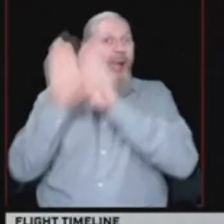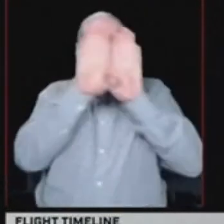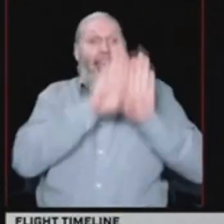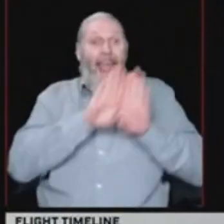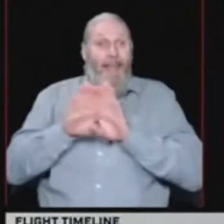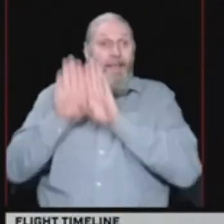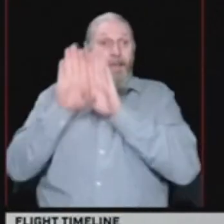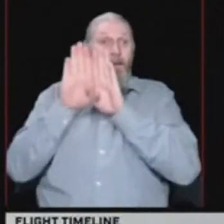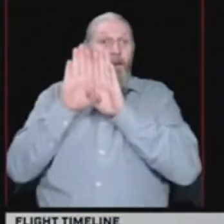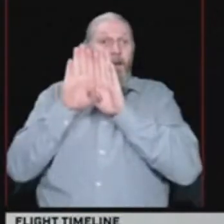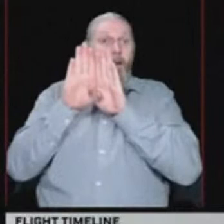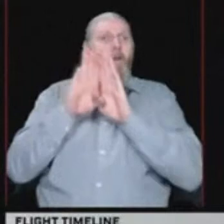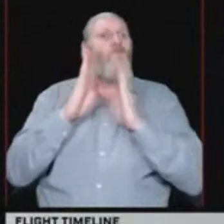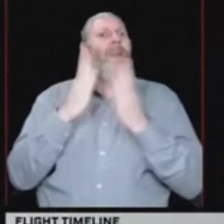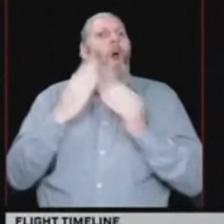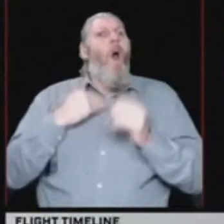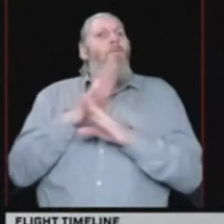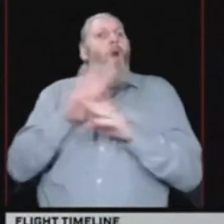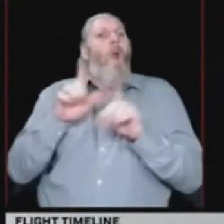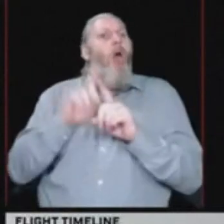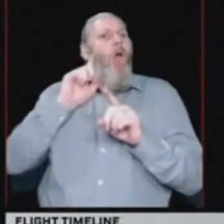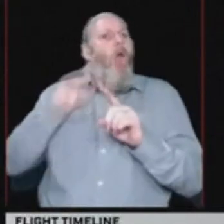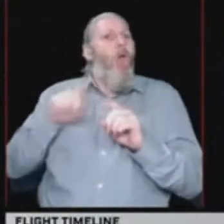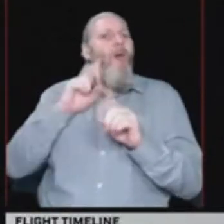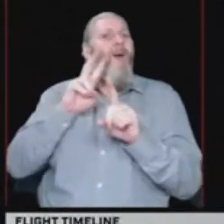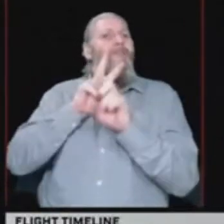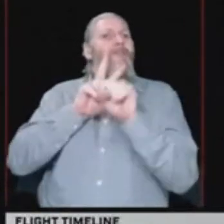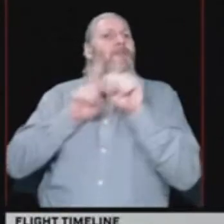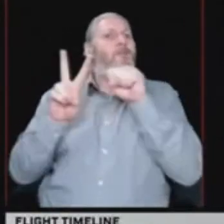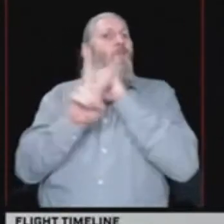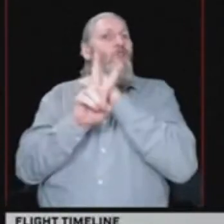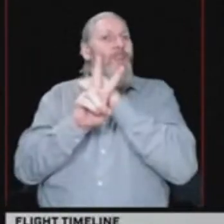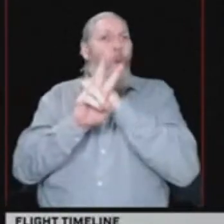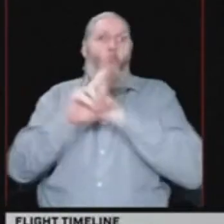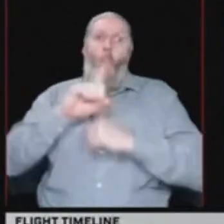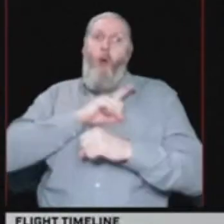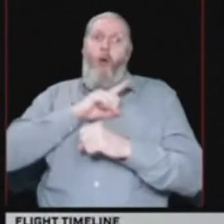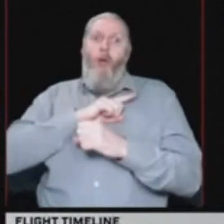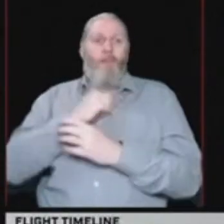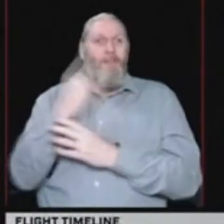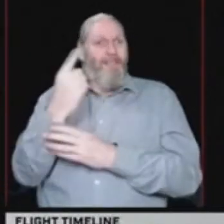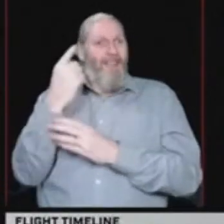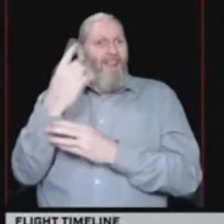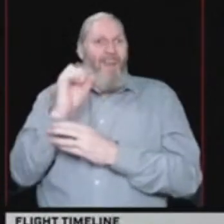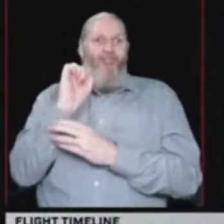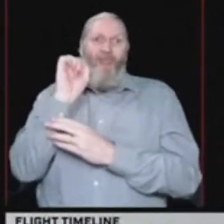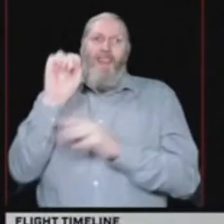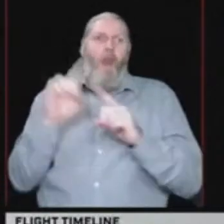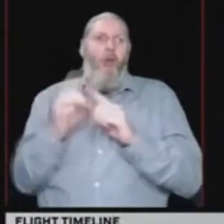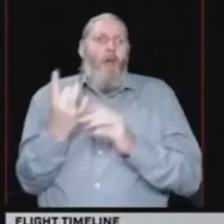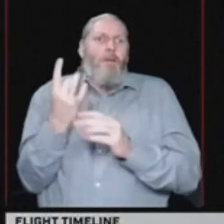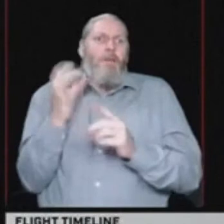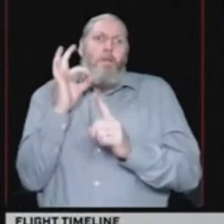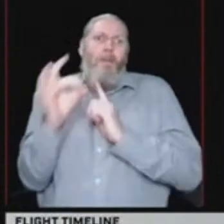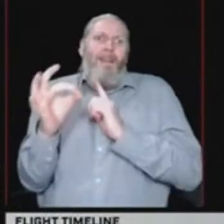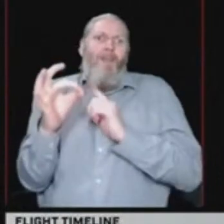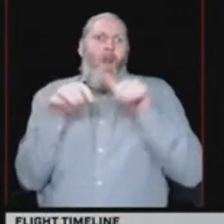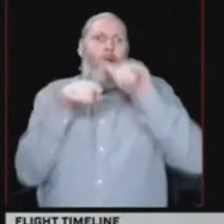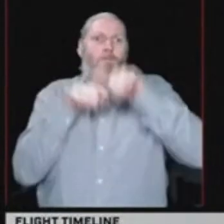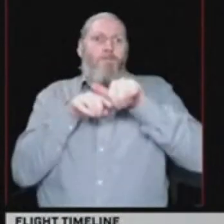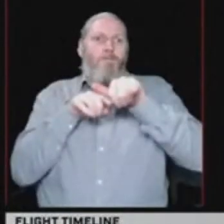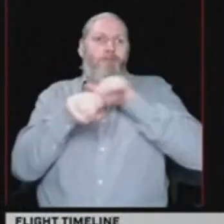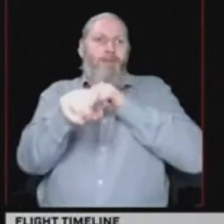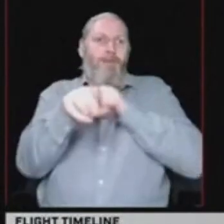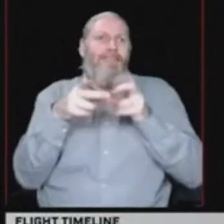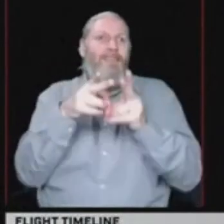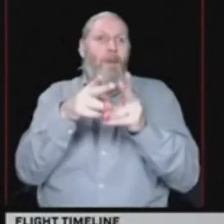Orbit, because you guys have got there first with this unique launch system that has so many benefits. But we have a number of vertical